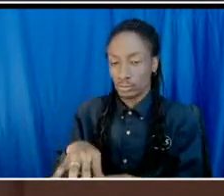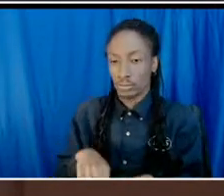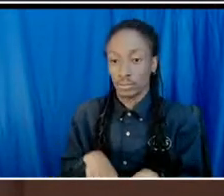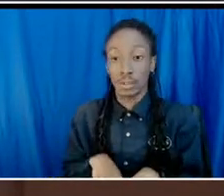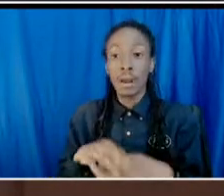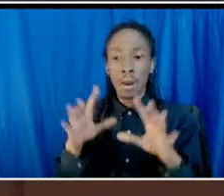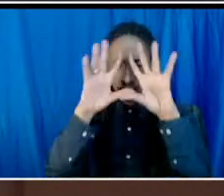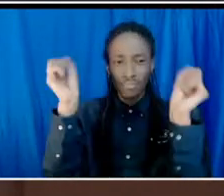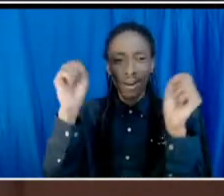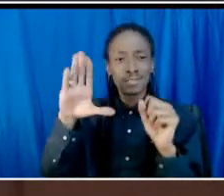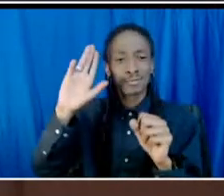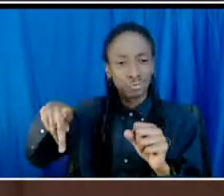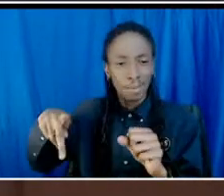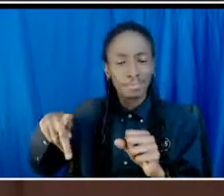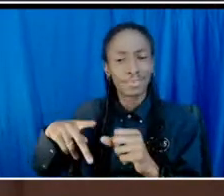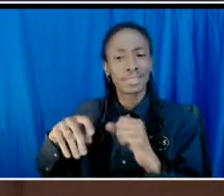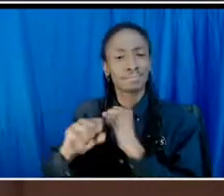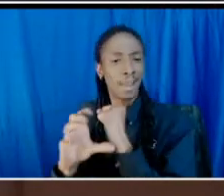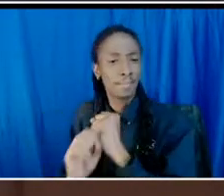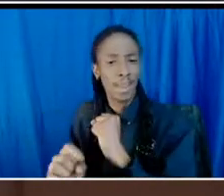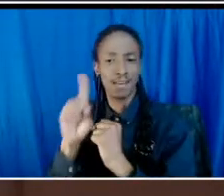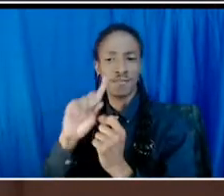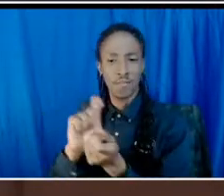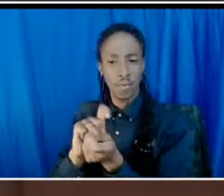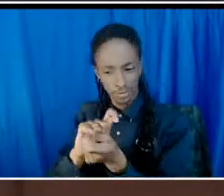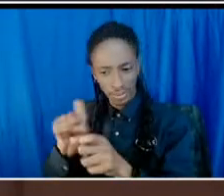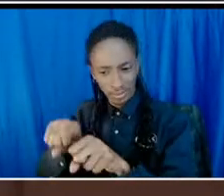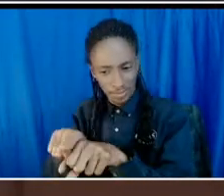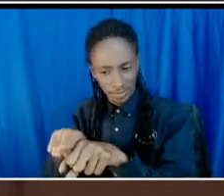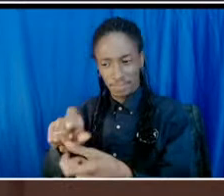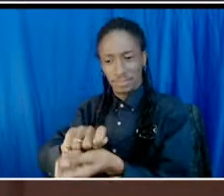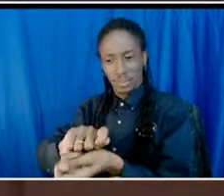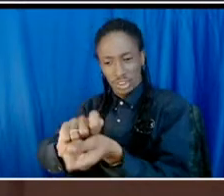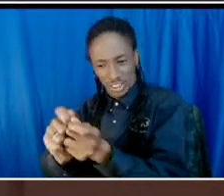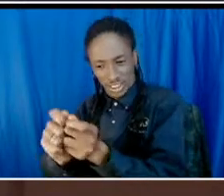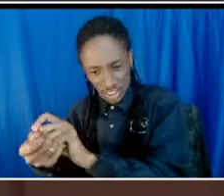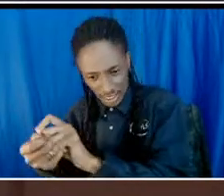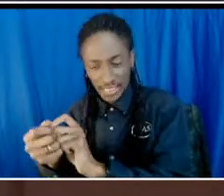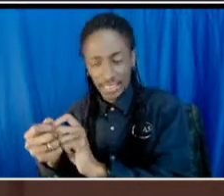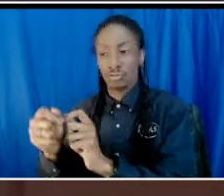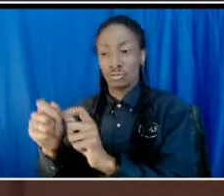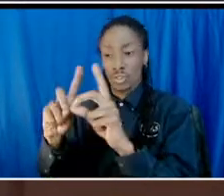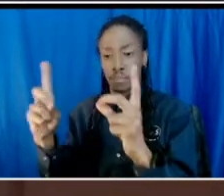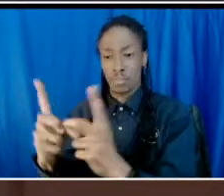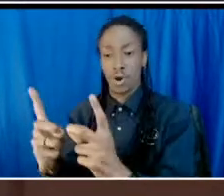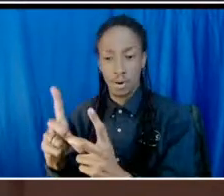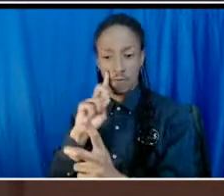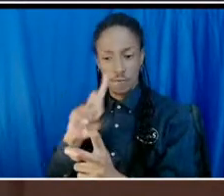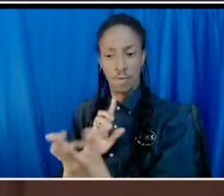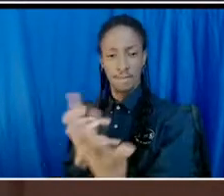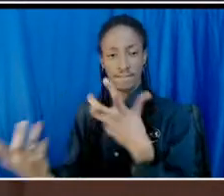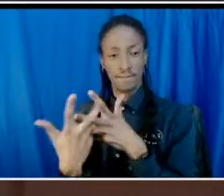bend the Justice Department to his political will culminated in a showdown on January 3rd.